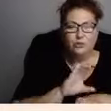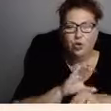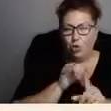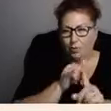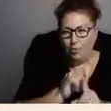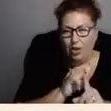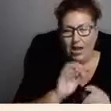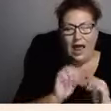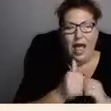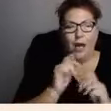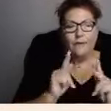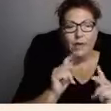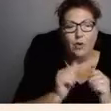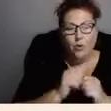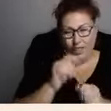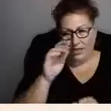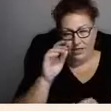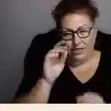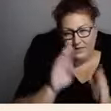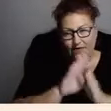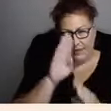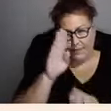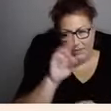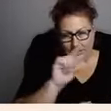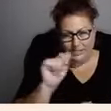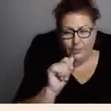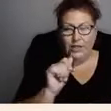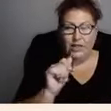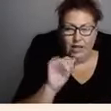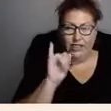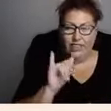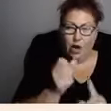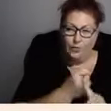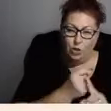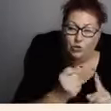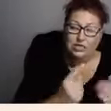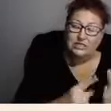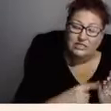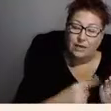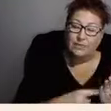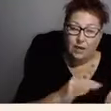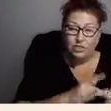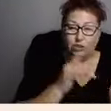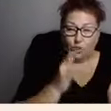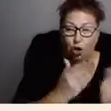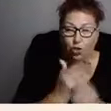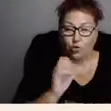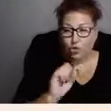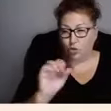with developmental disabilities are abused and sometimes exploited through social media.